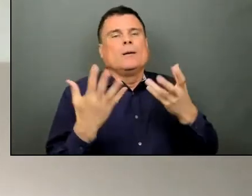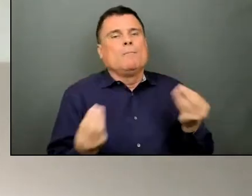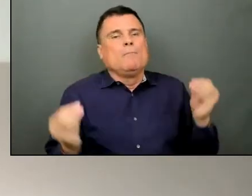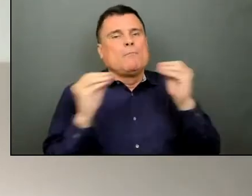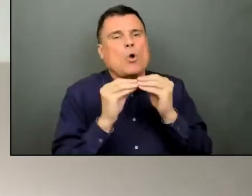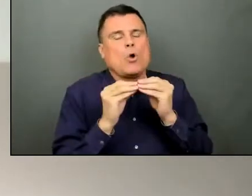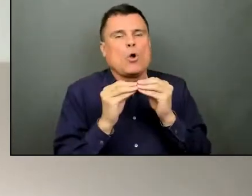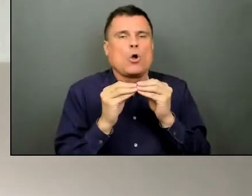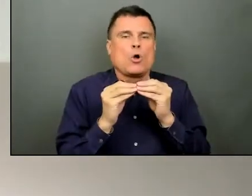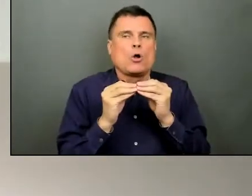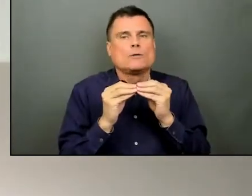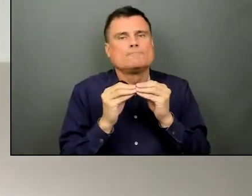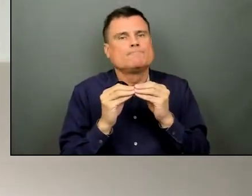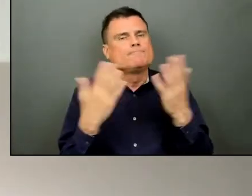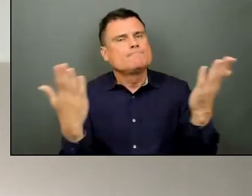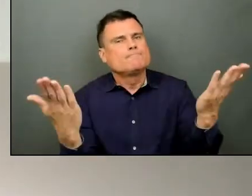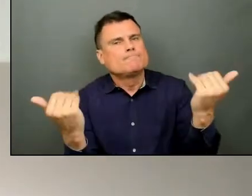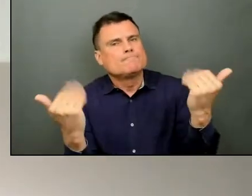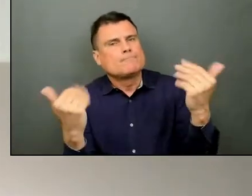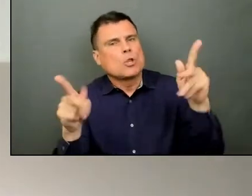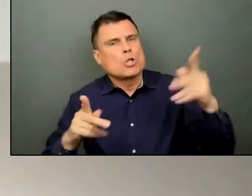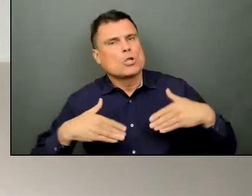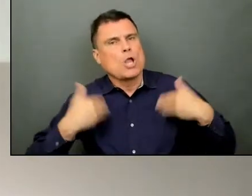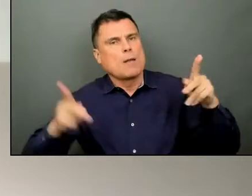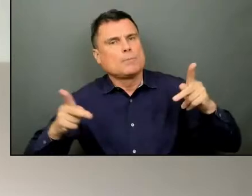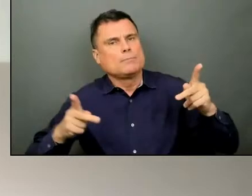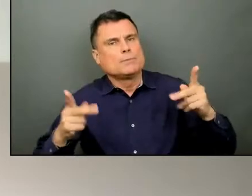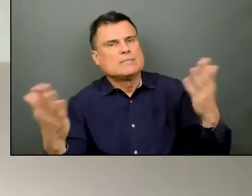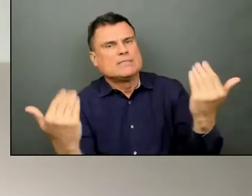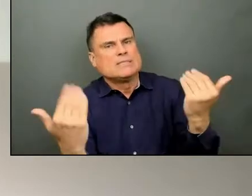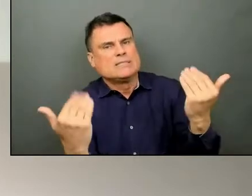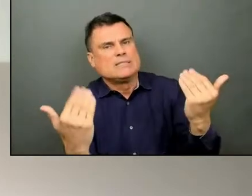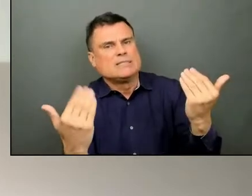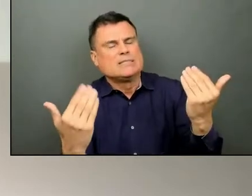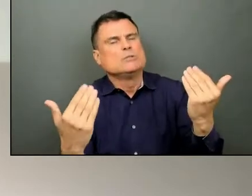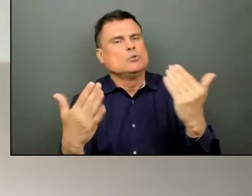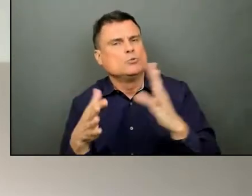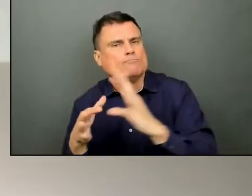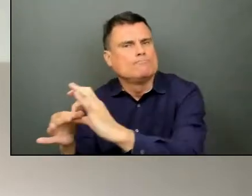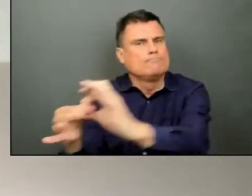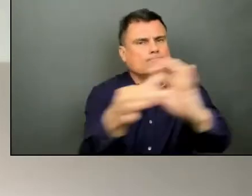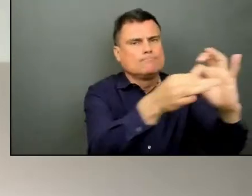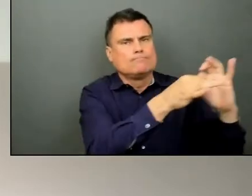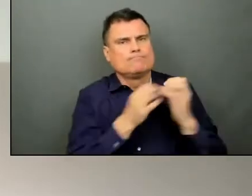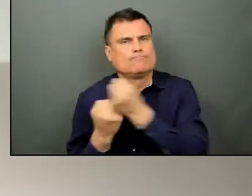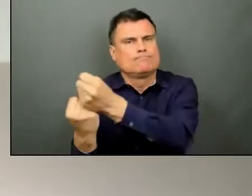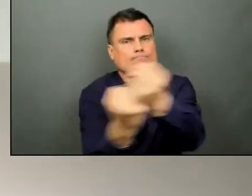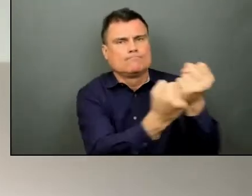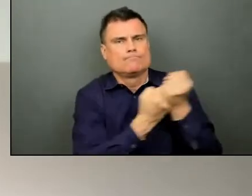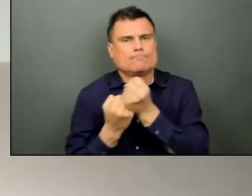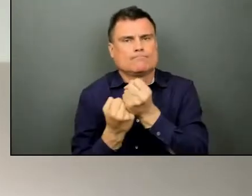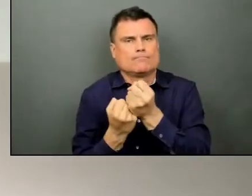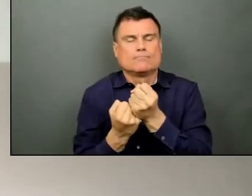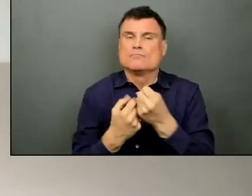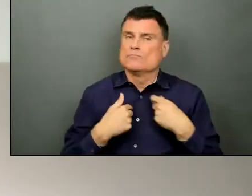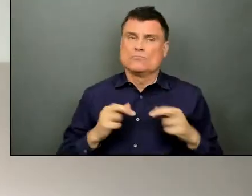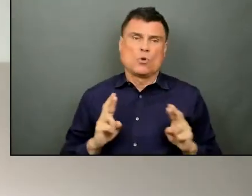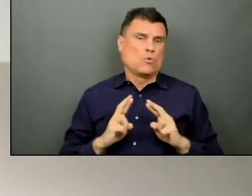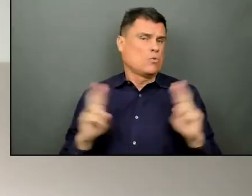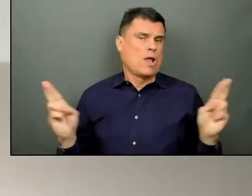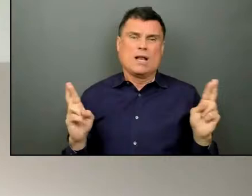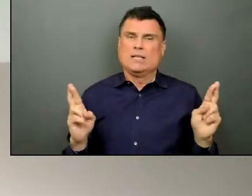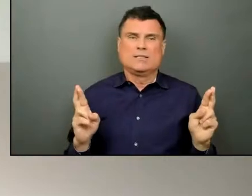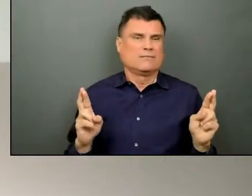and really making that transition alongside them, using a team of dedicated counselors and peer support